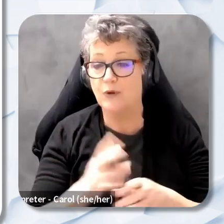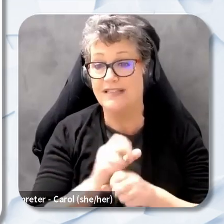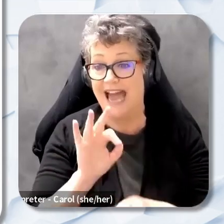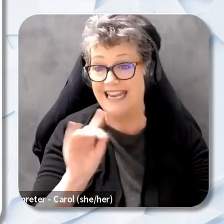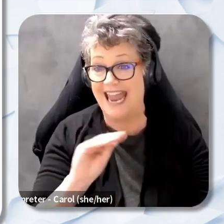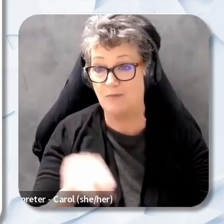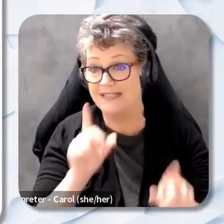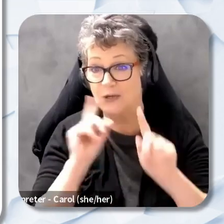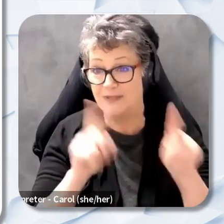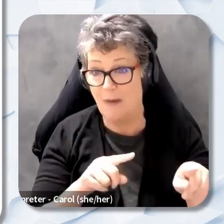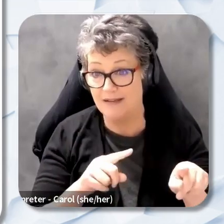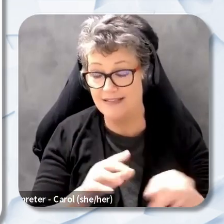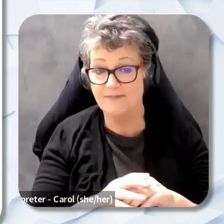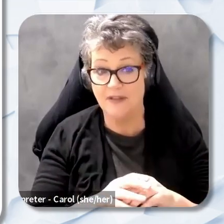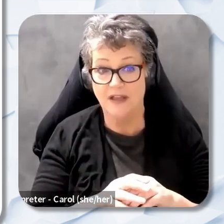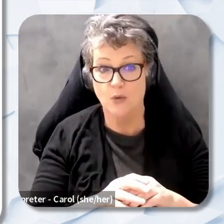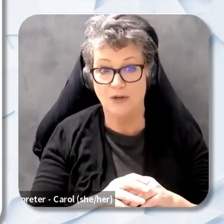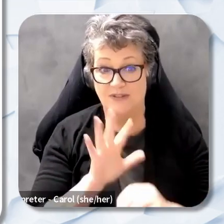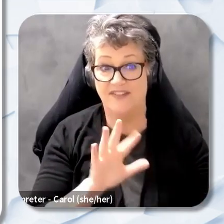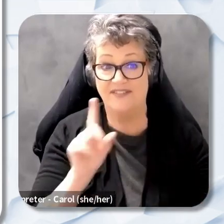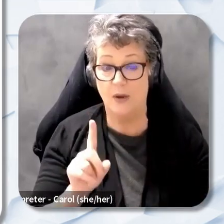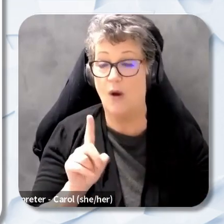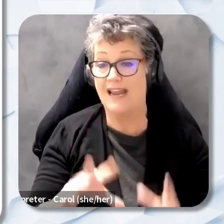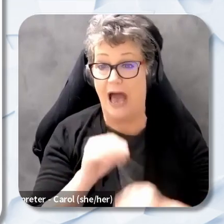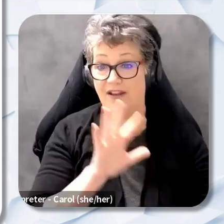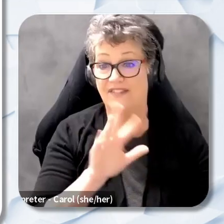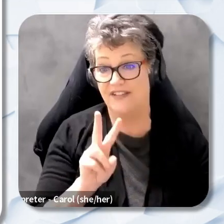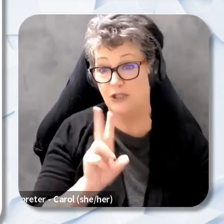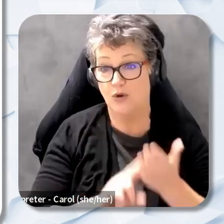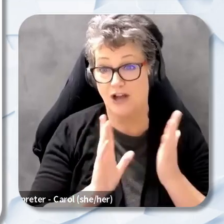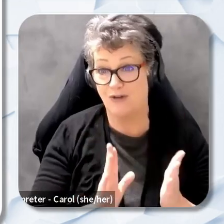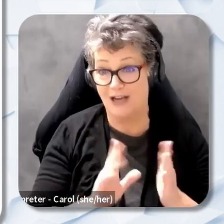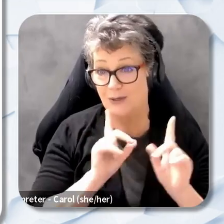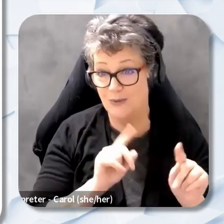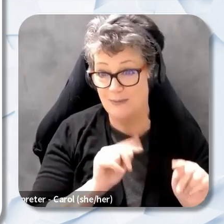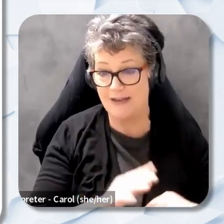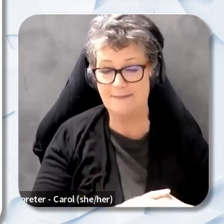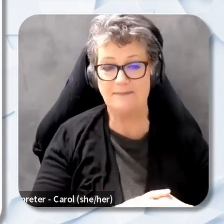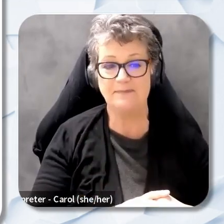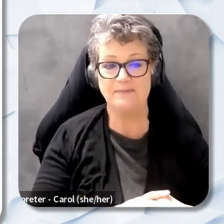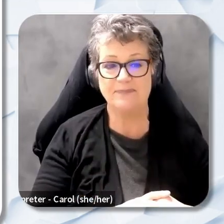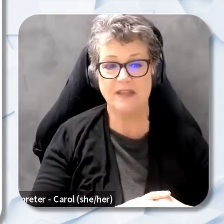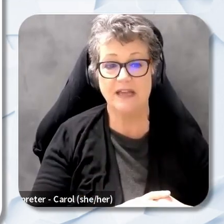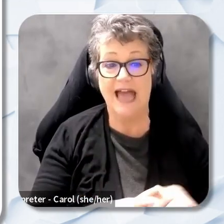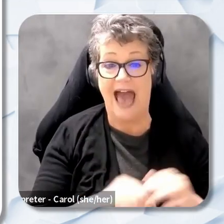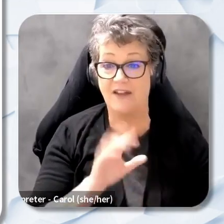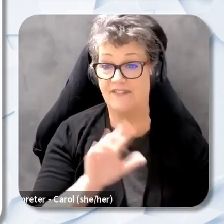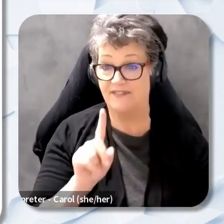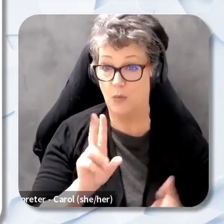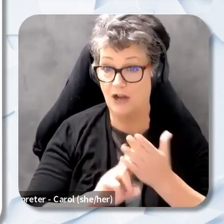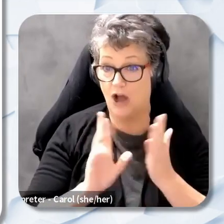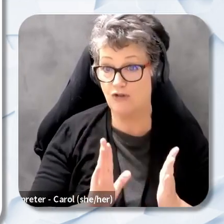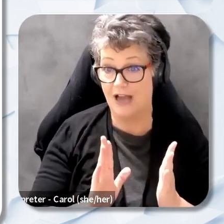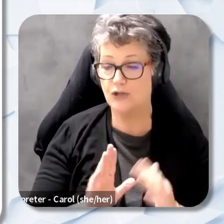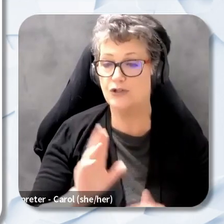98% response rate, which was 51 of the 52 contractors responded. Of those 51